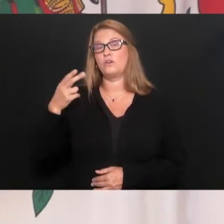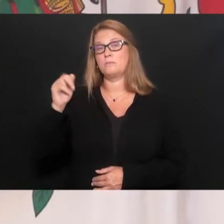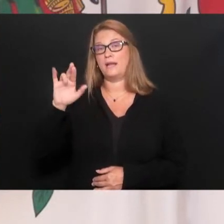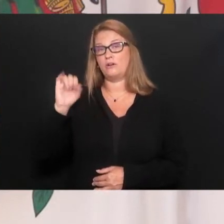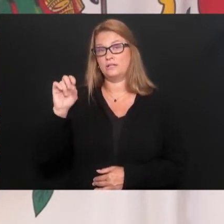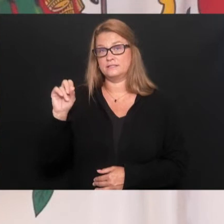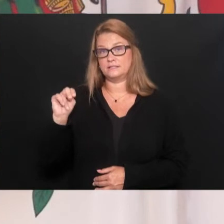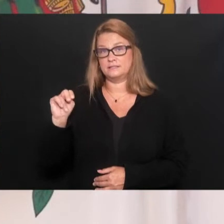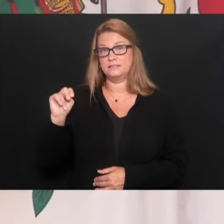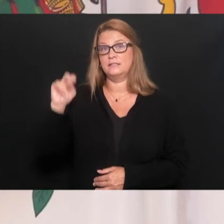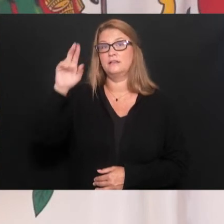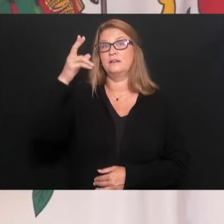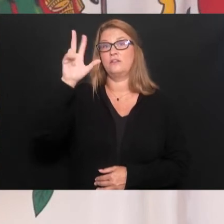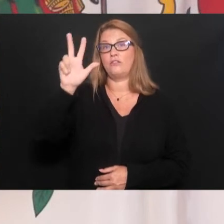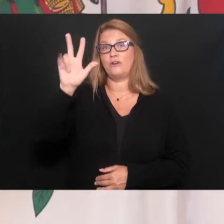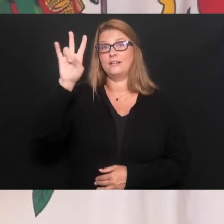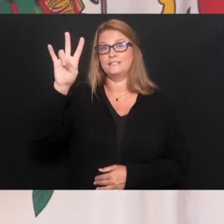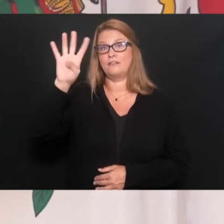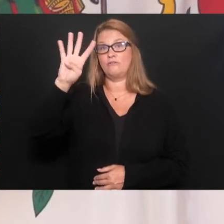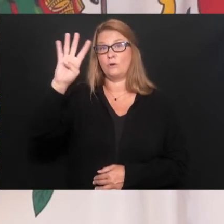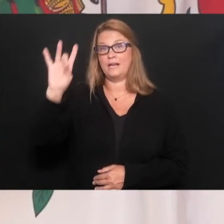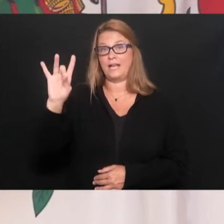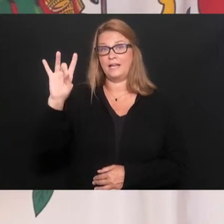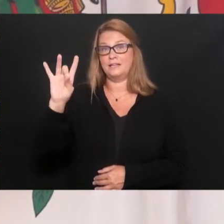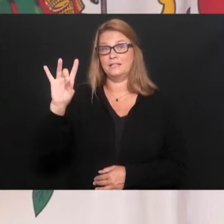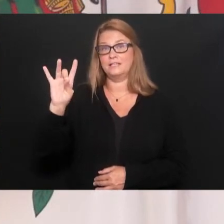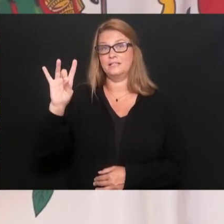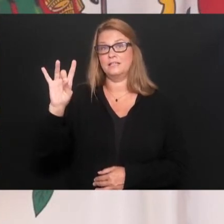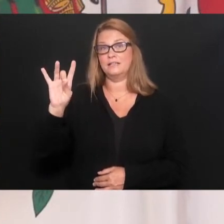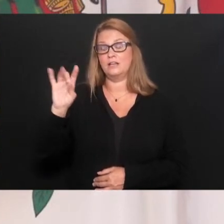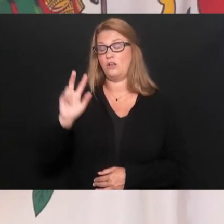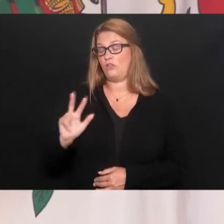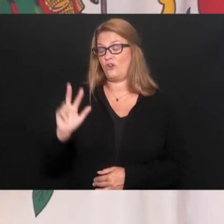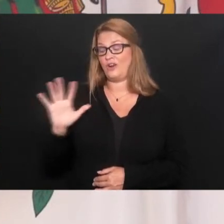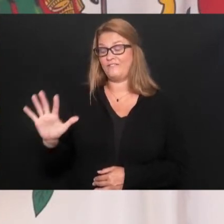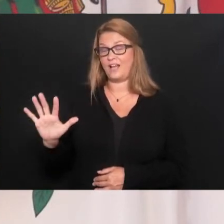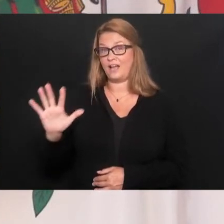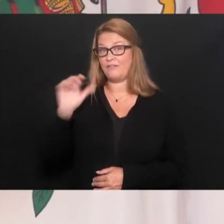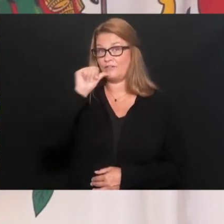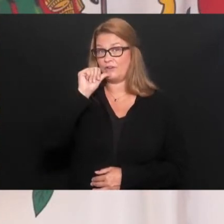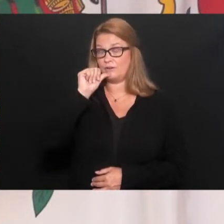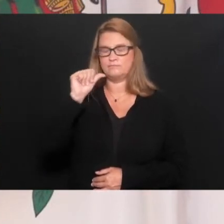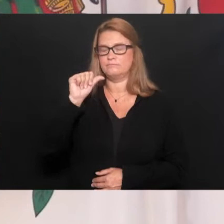The 3,748th death, a 35-year-old